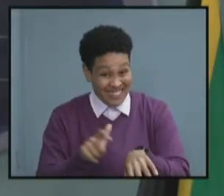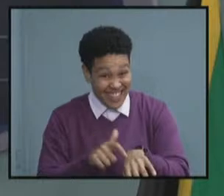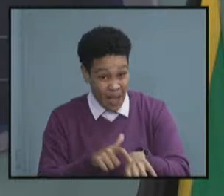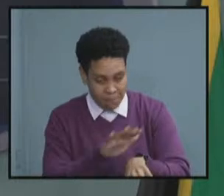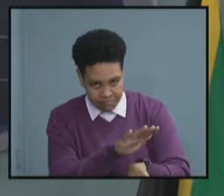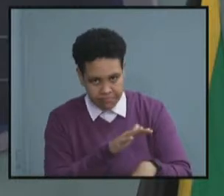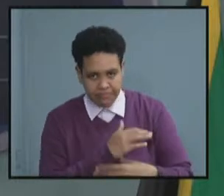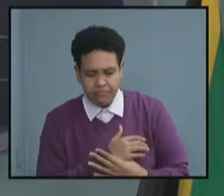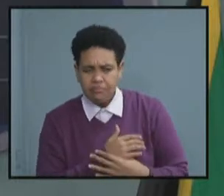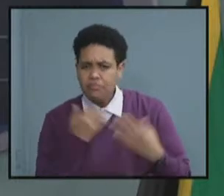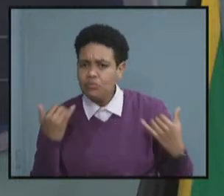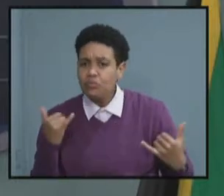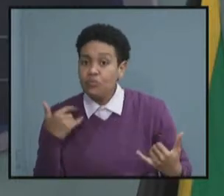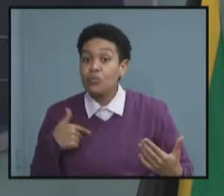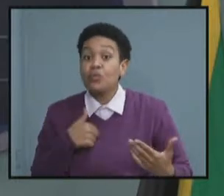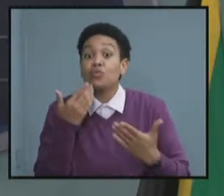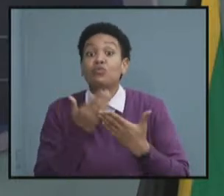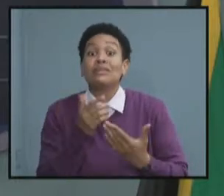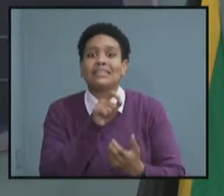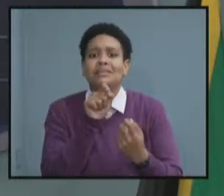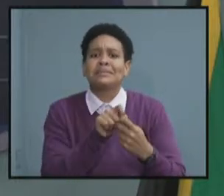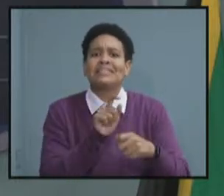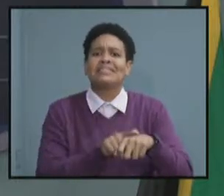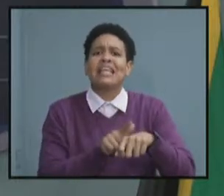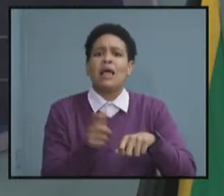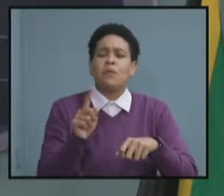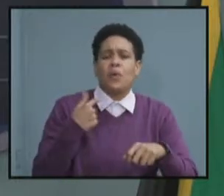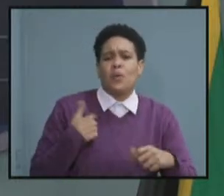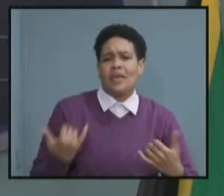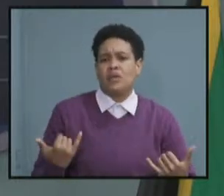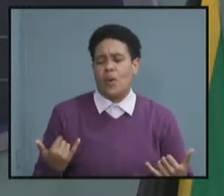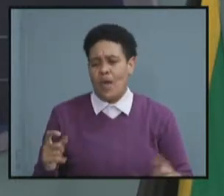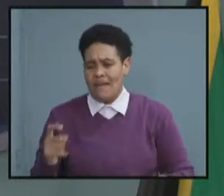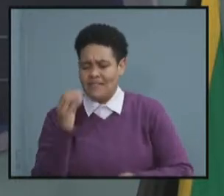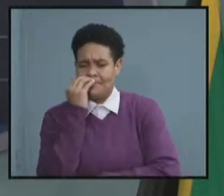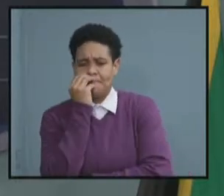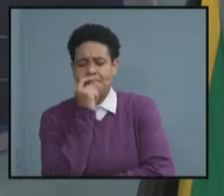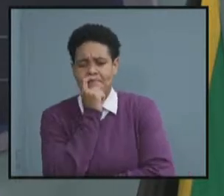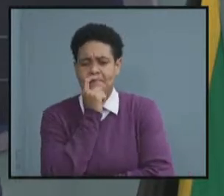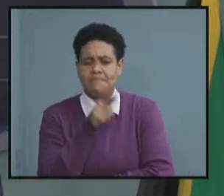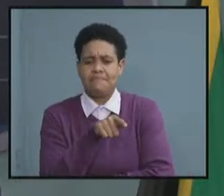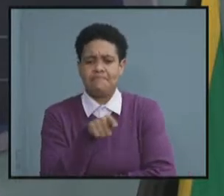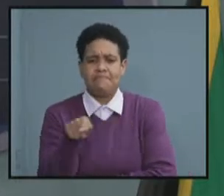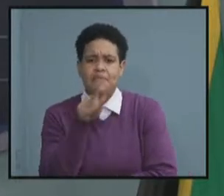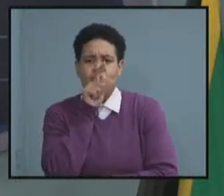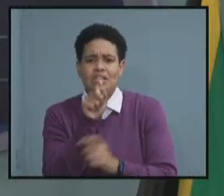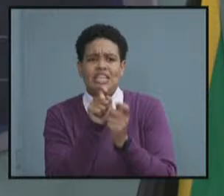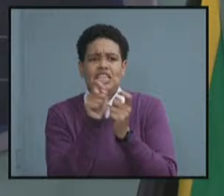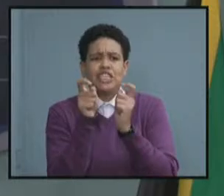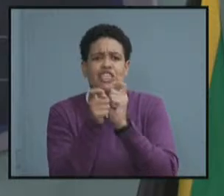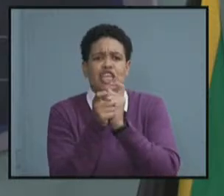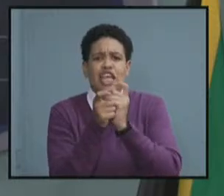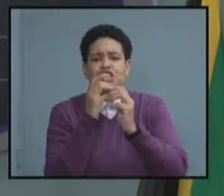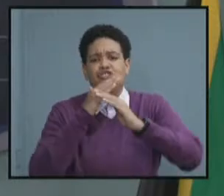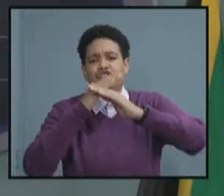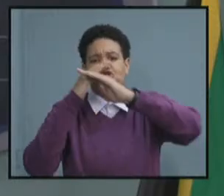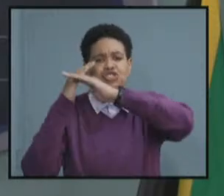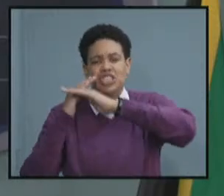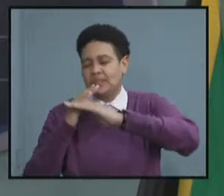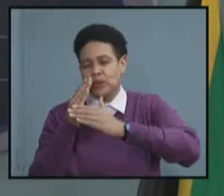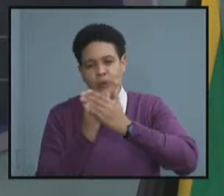And now we are at the point where we have to now change those